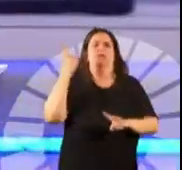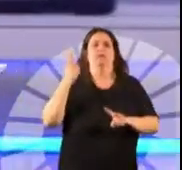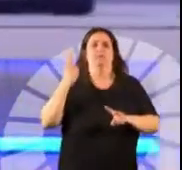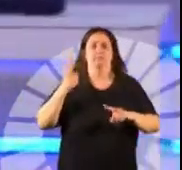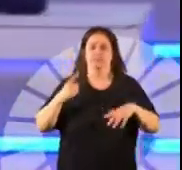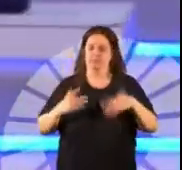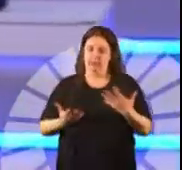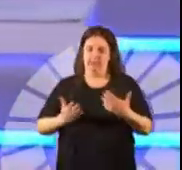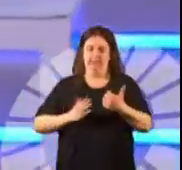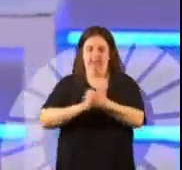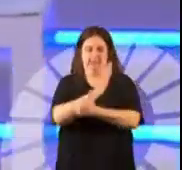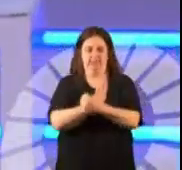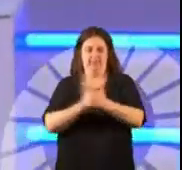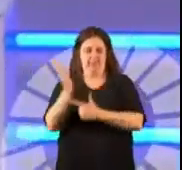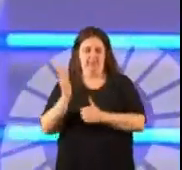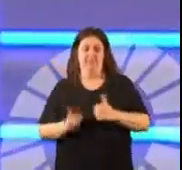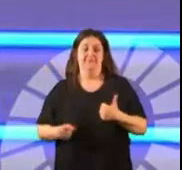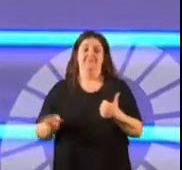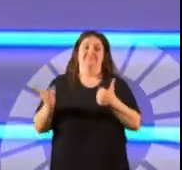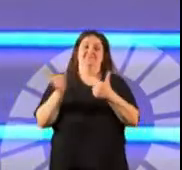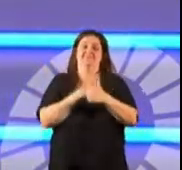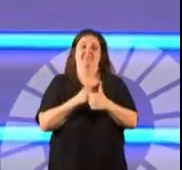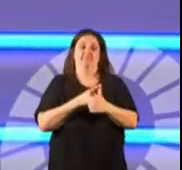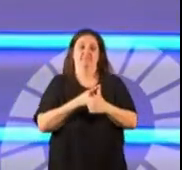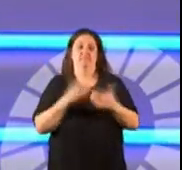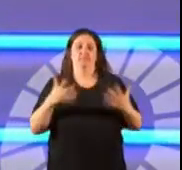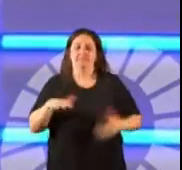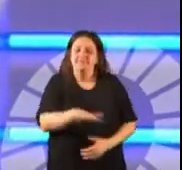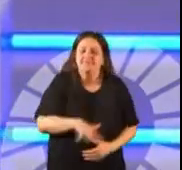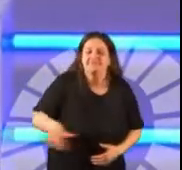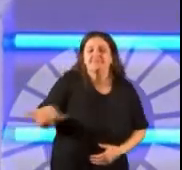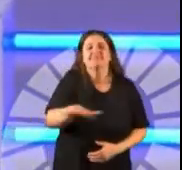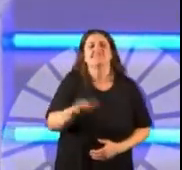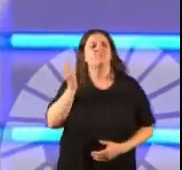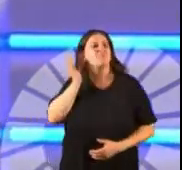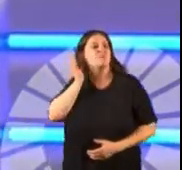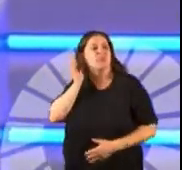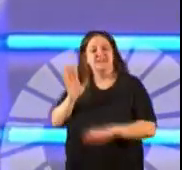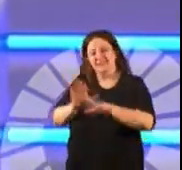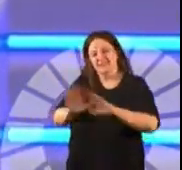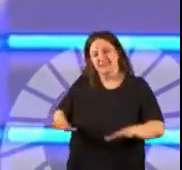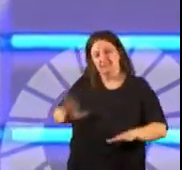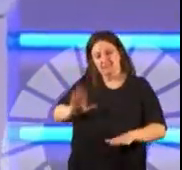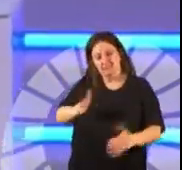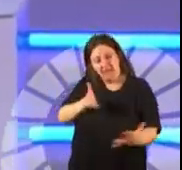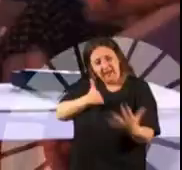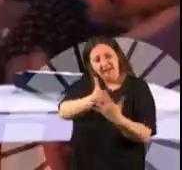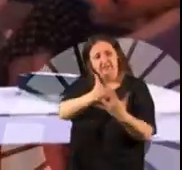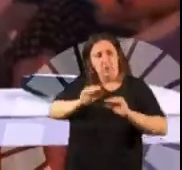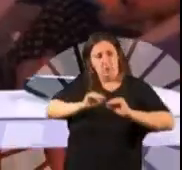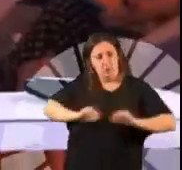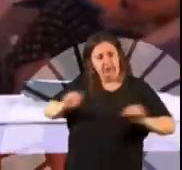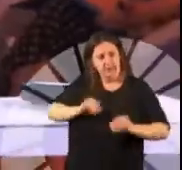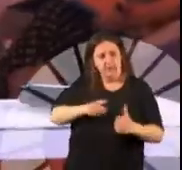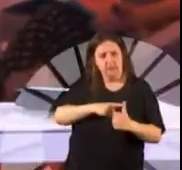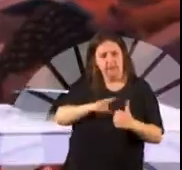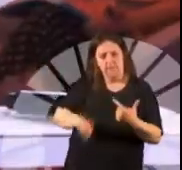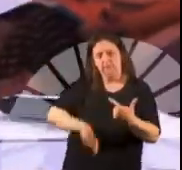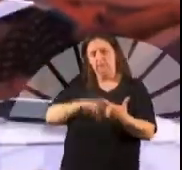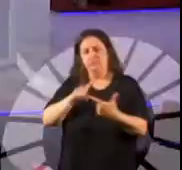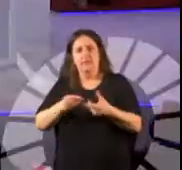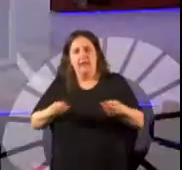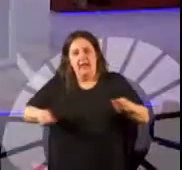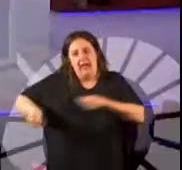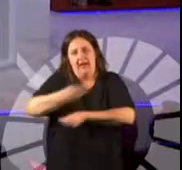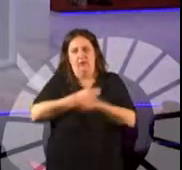the Generation Equality Forum, and that is access to education for young women and the economic